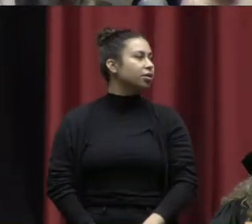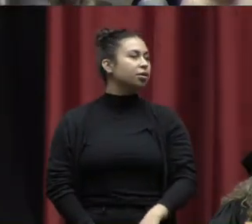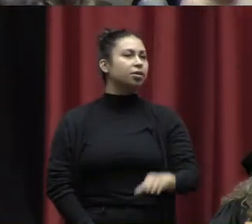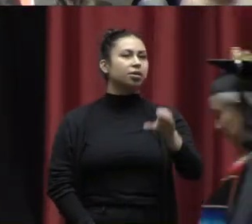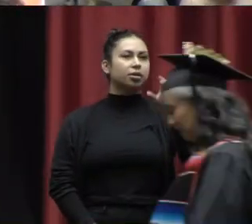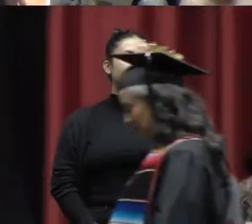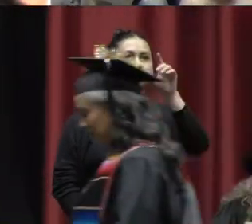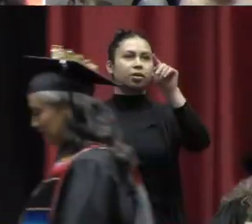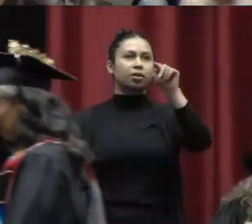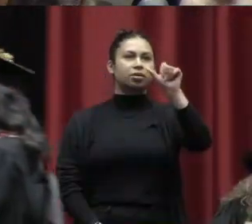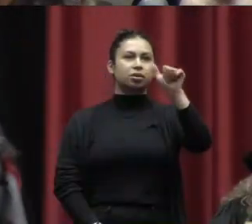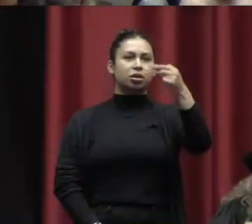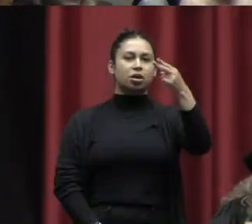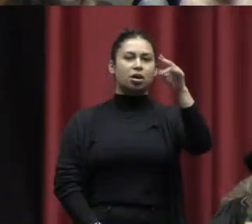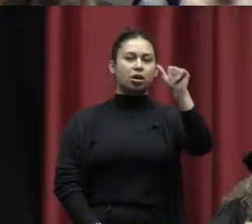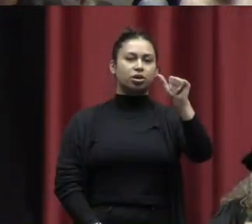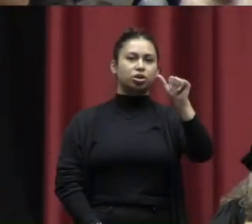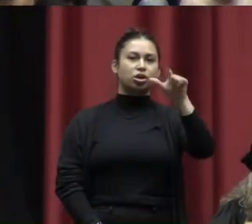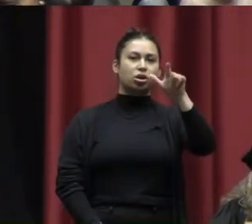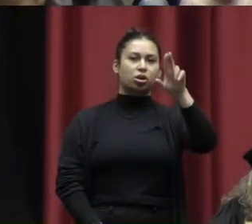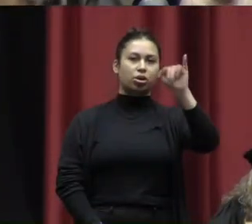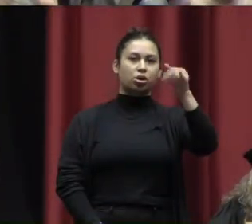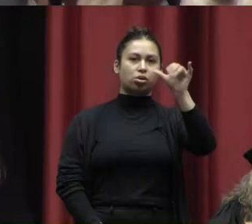Tasha Lujan.